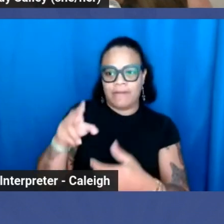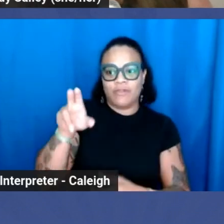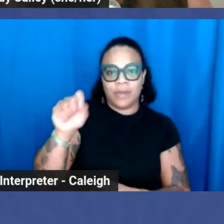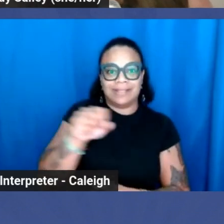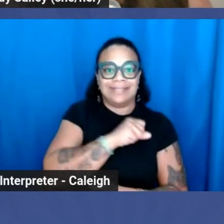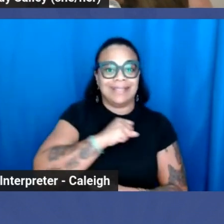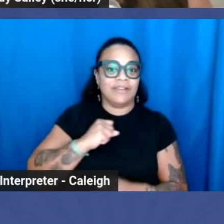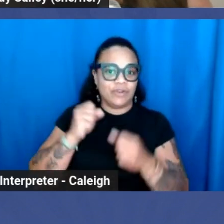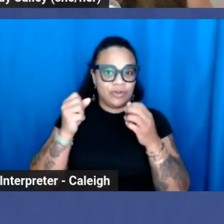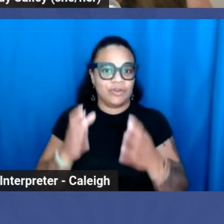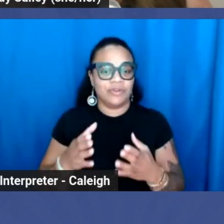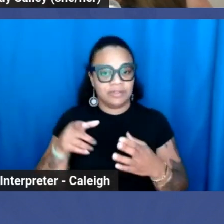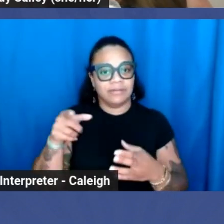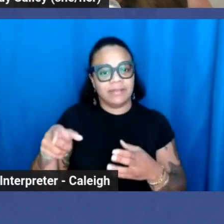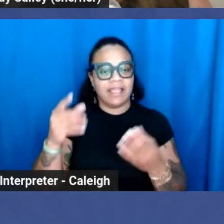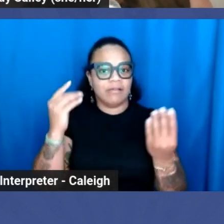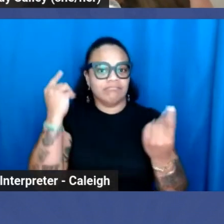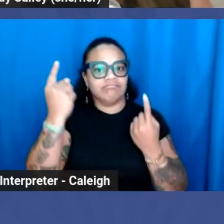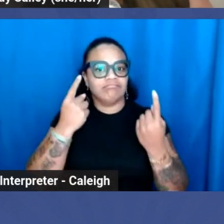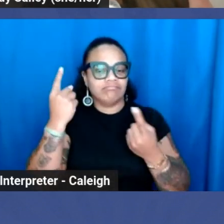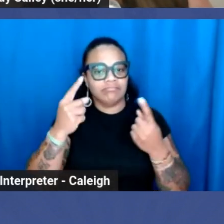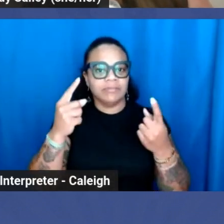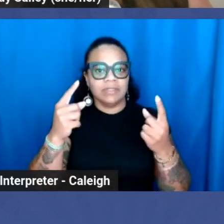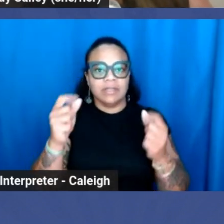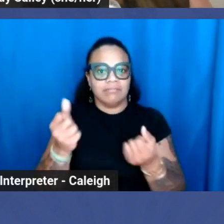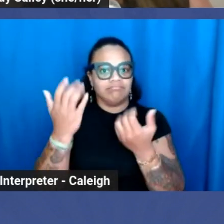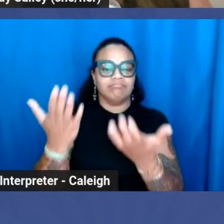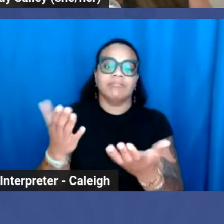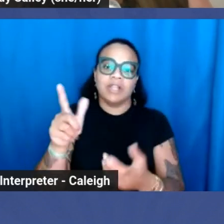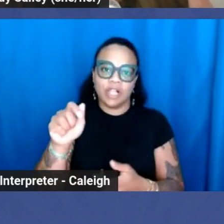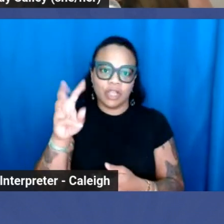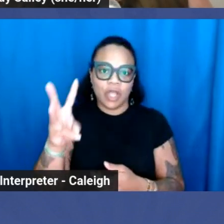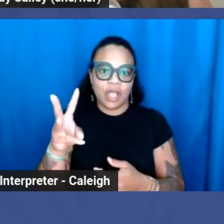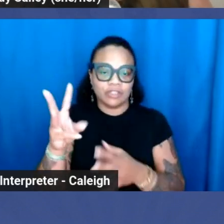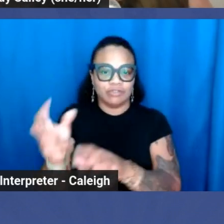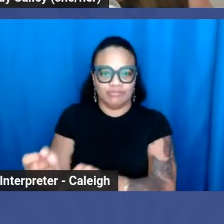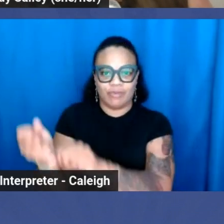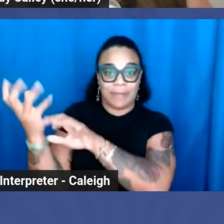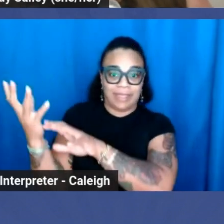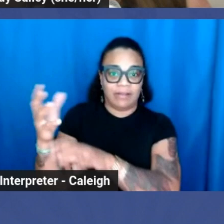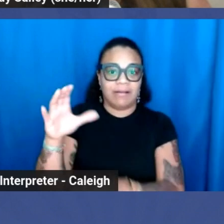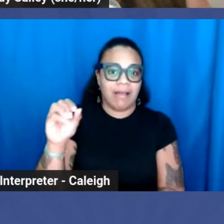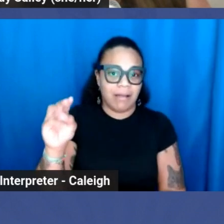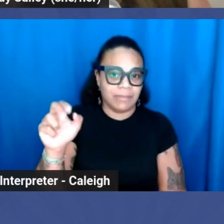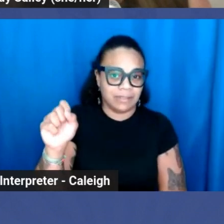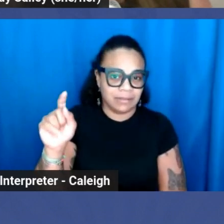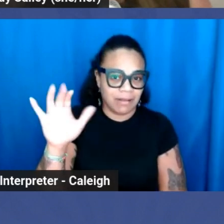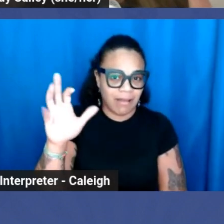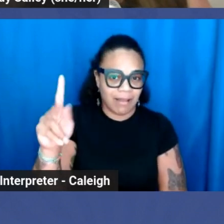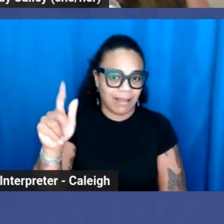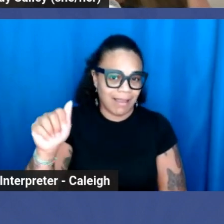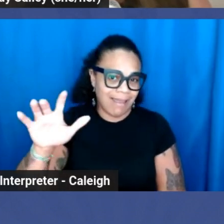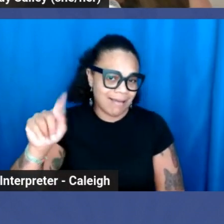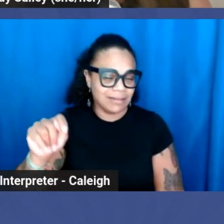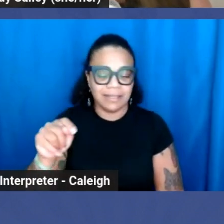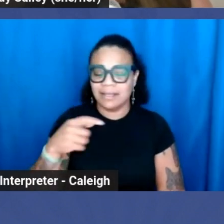are thinking of introducing an act to repeal the Comstock Act. I don't think anything's been formally introduced, nor have I seen the text